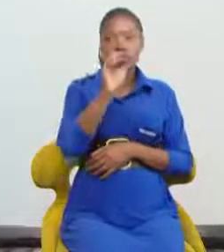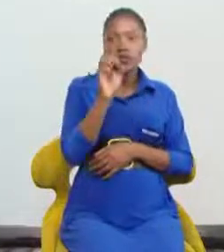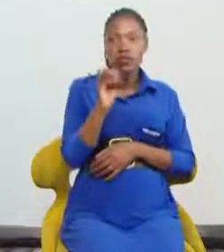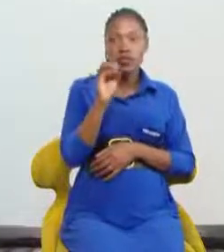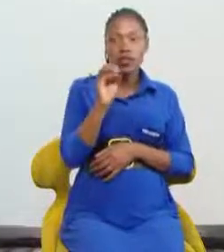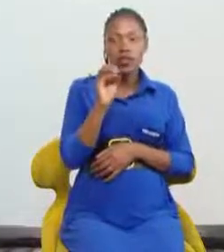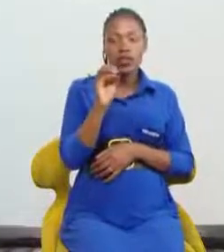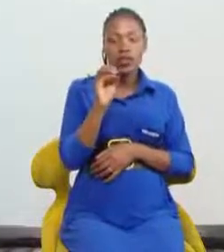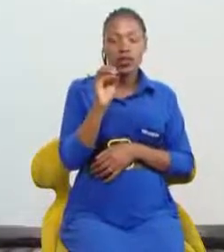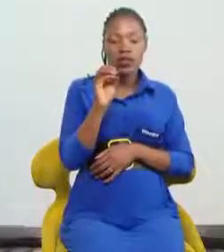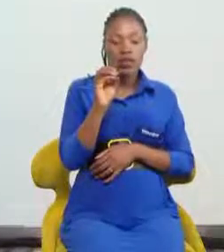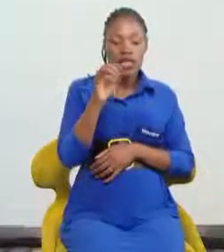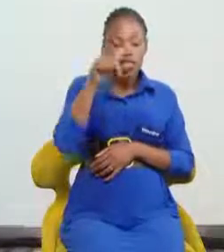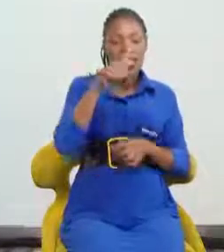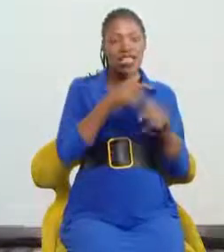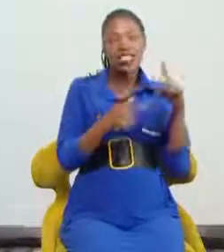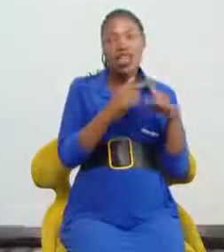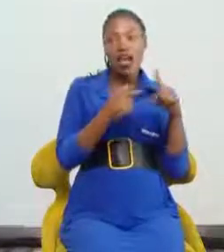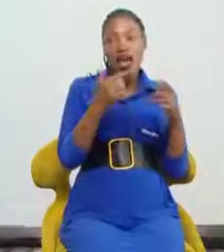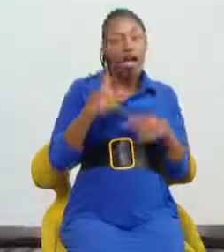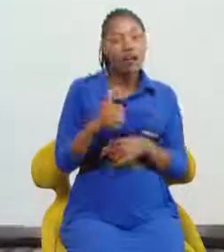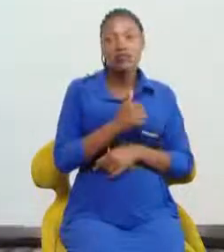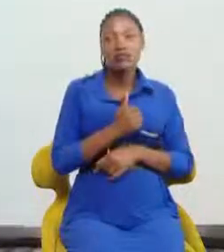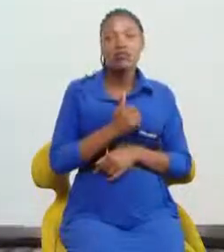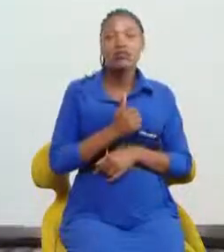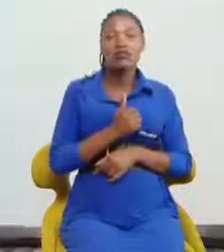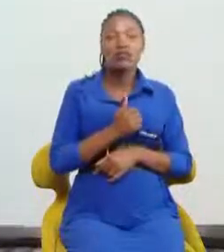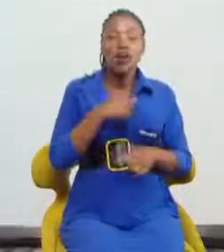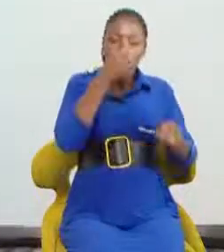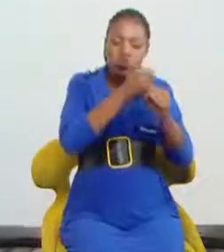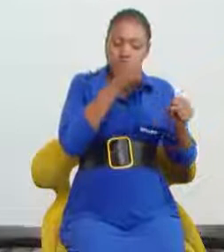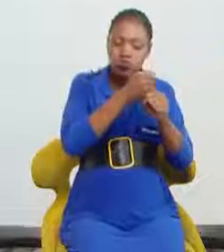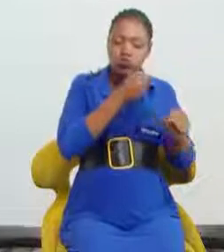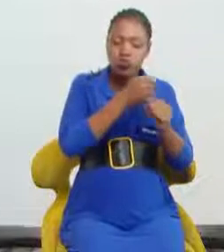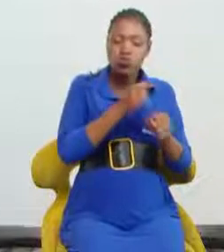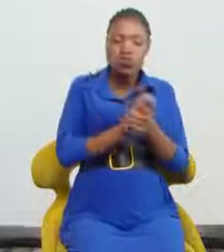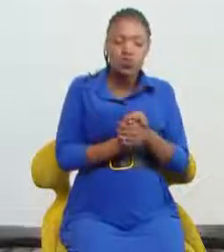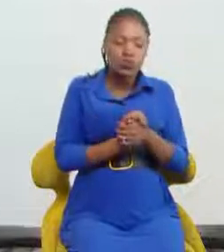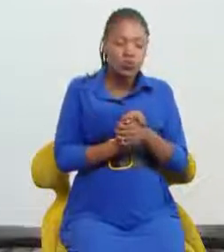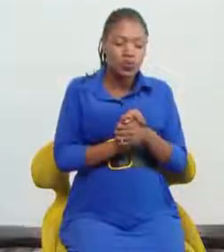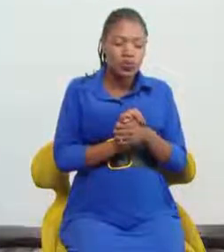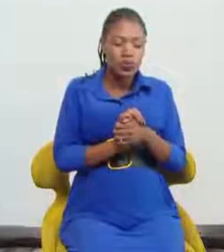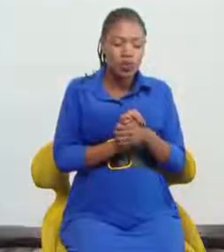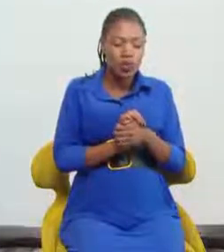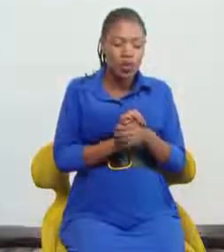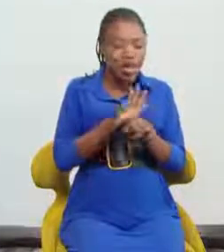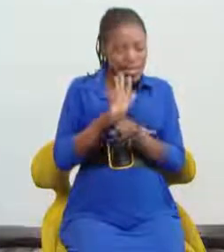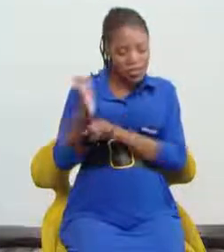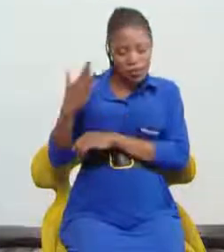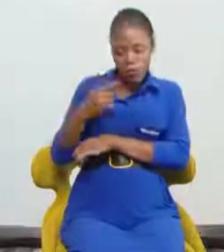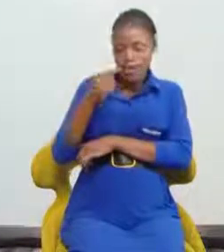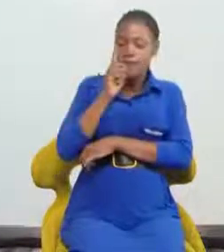So in this year, we have been really working hard on this, and as I said,